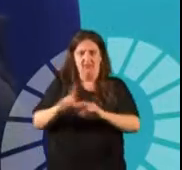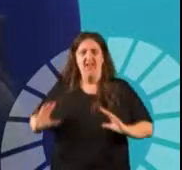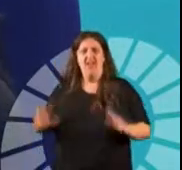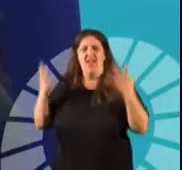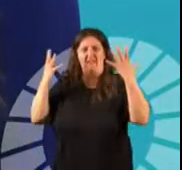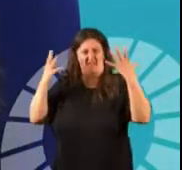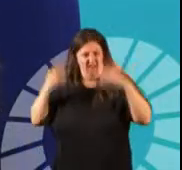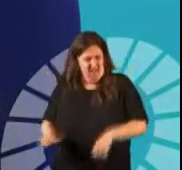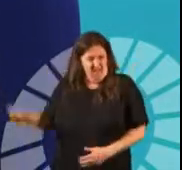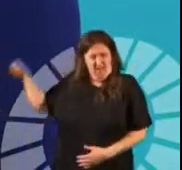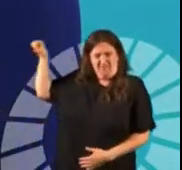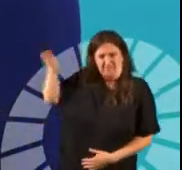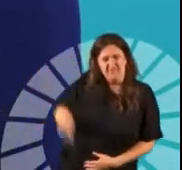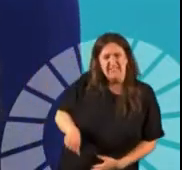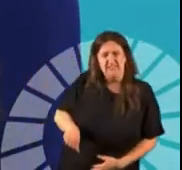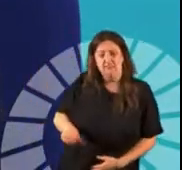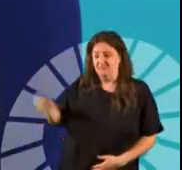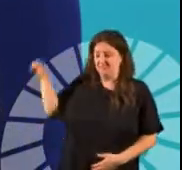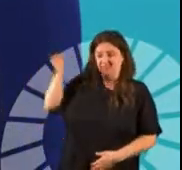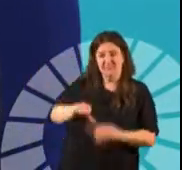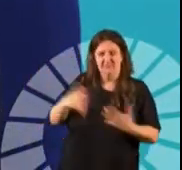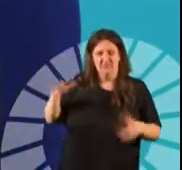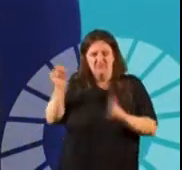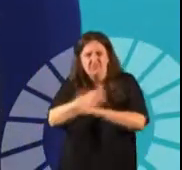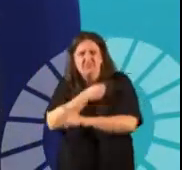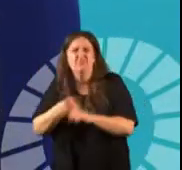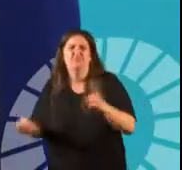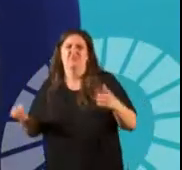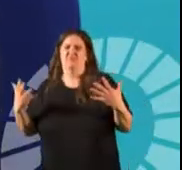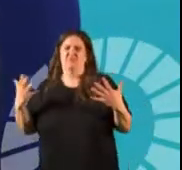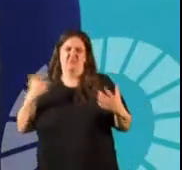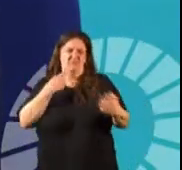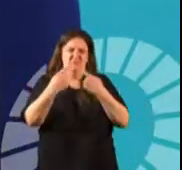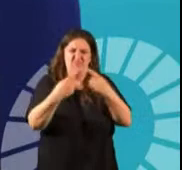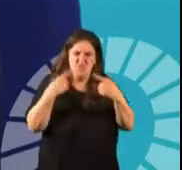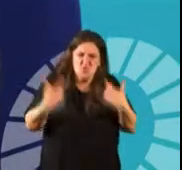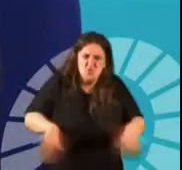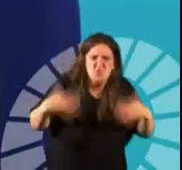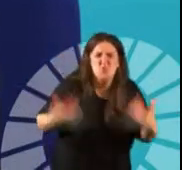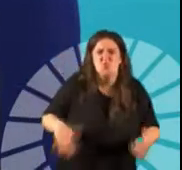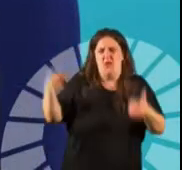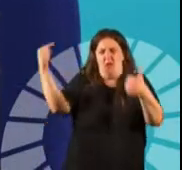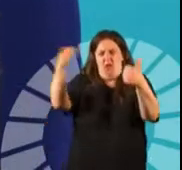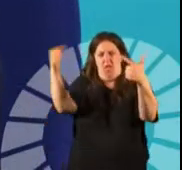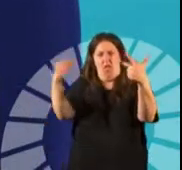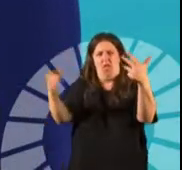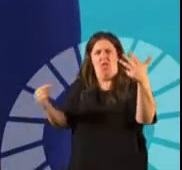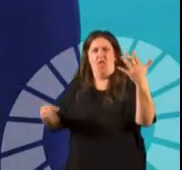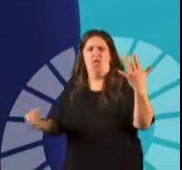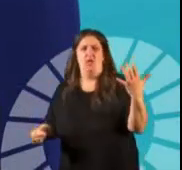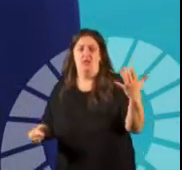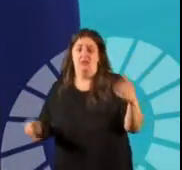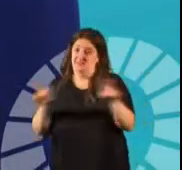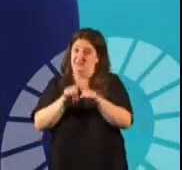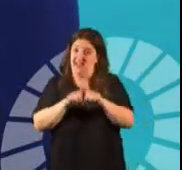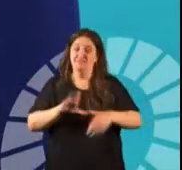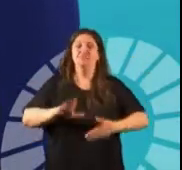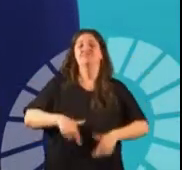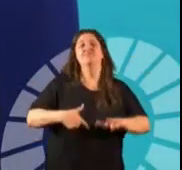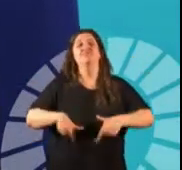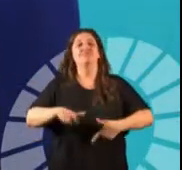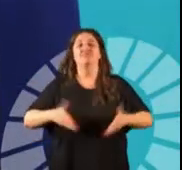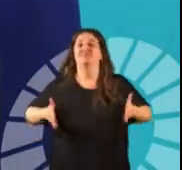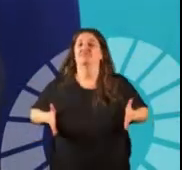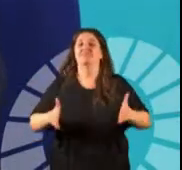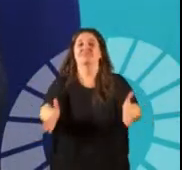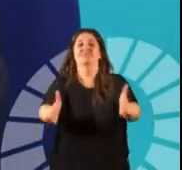pandemic. Violence in all conflicts, in all tragic situations that we see across the world, we see violence. But there's also violence on the